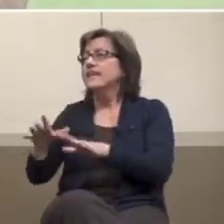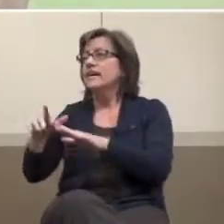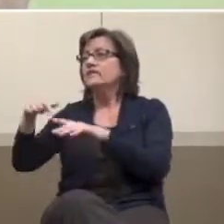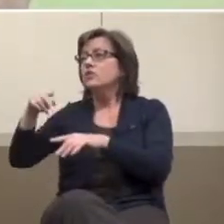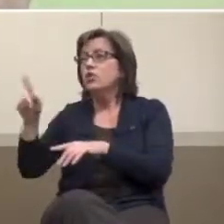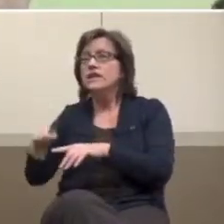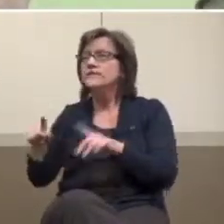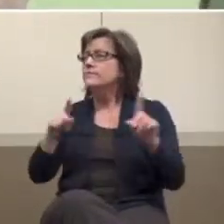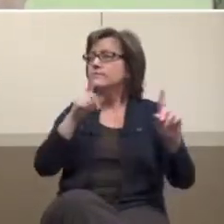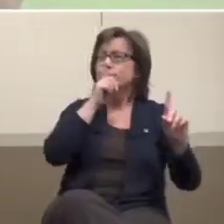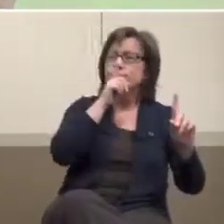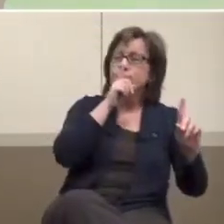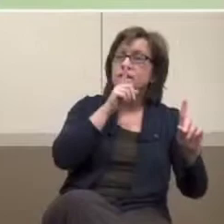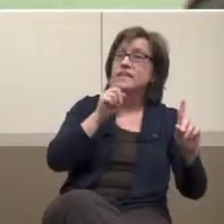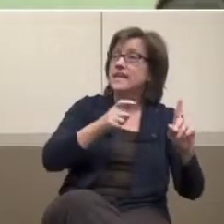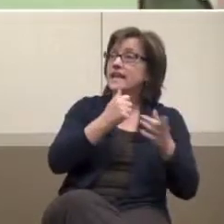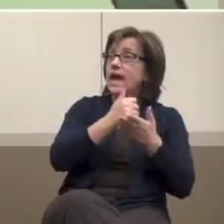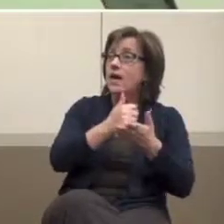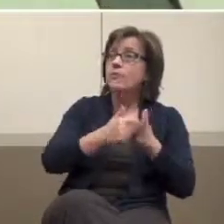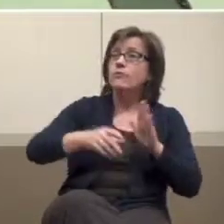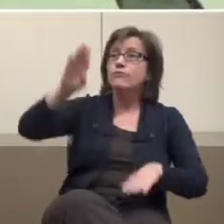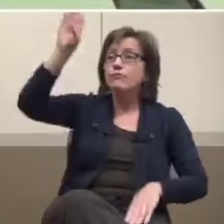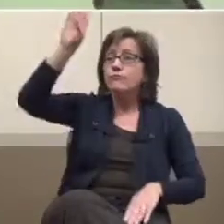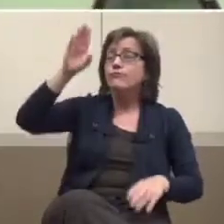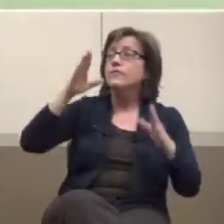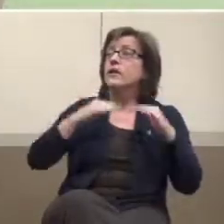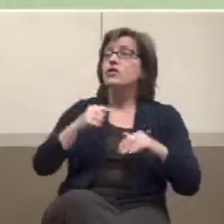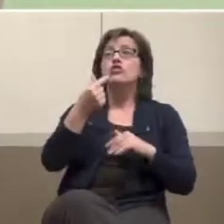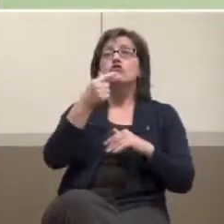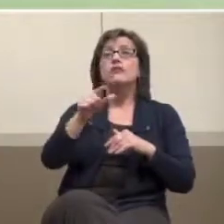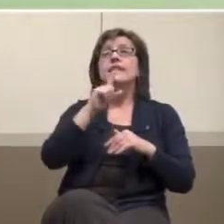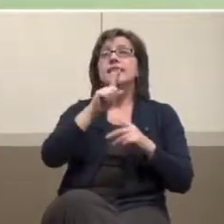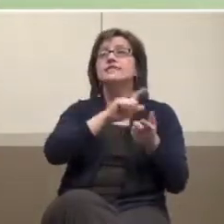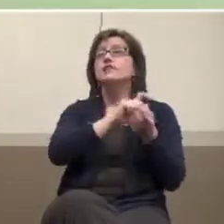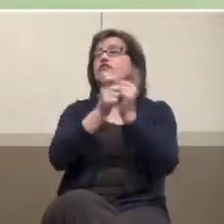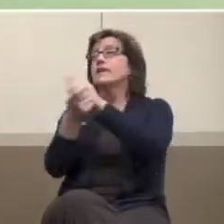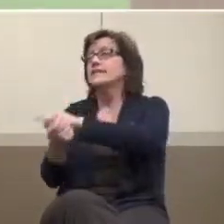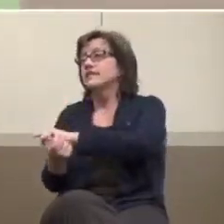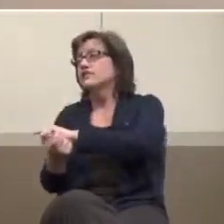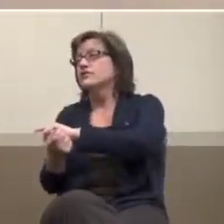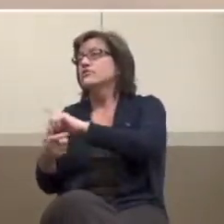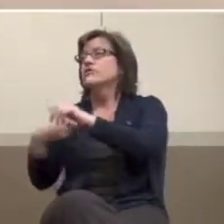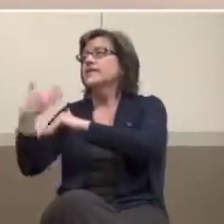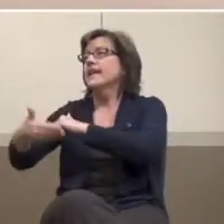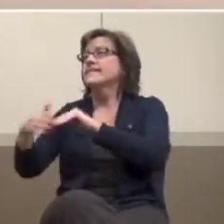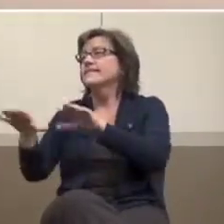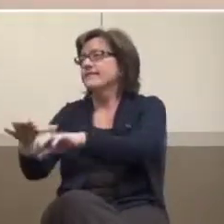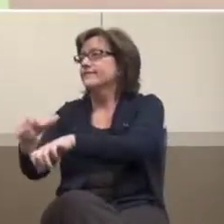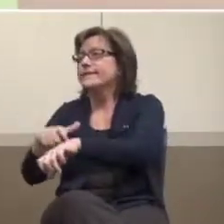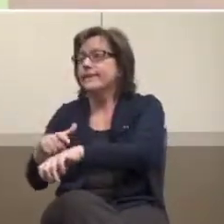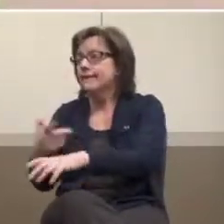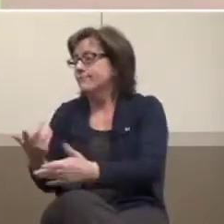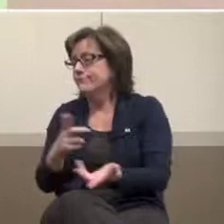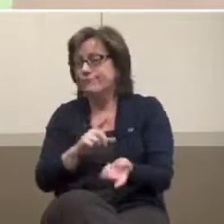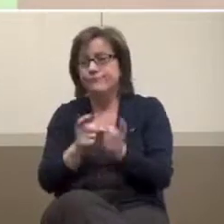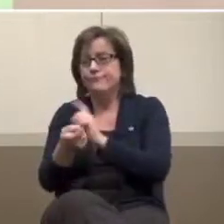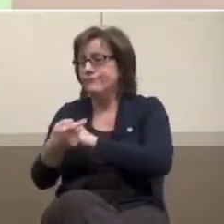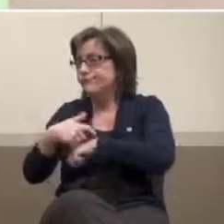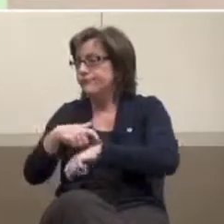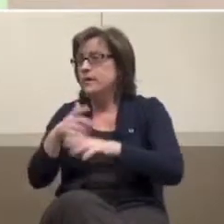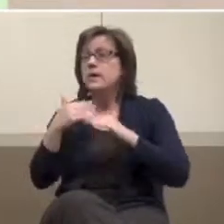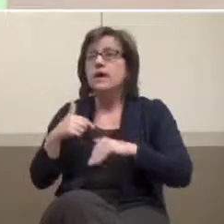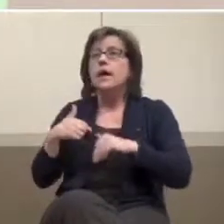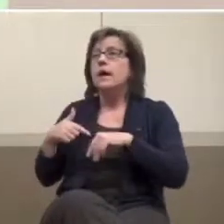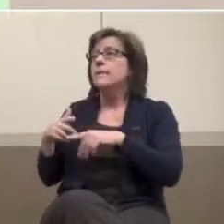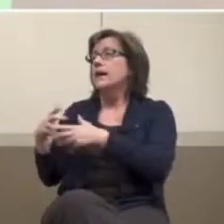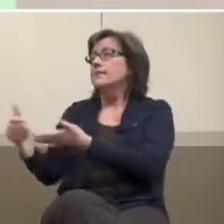hand. Green is kind of maybe a transition time, or, you know, I'm getting some papers together. They're on green, they can